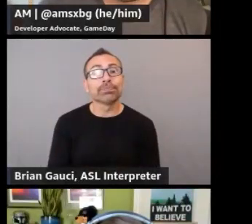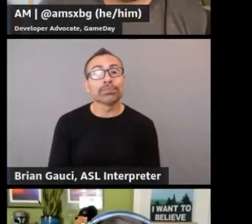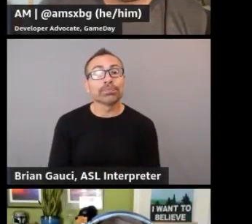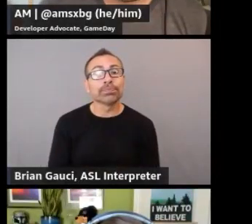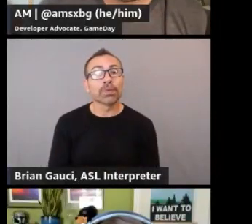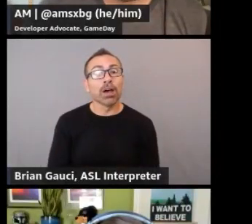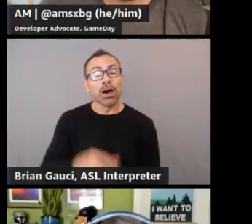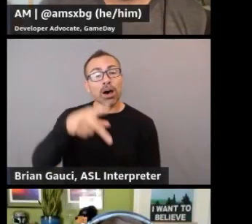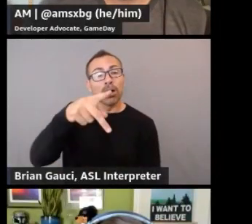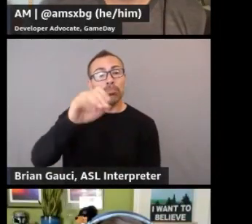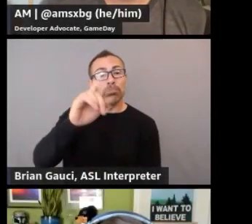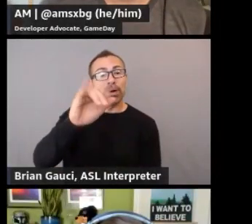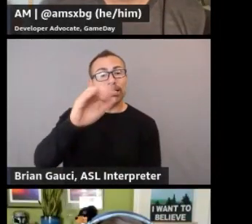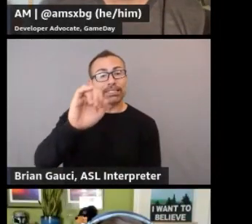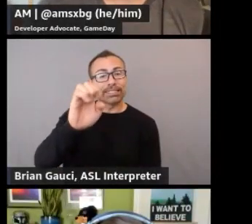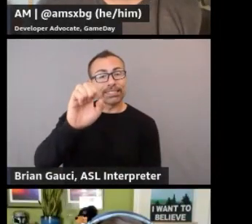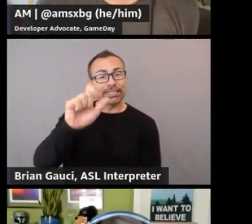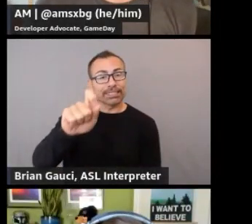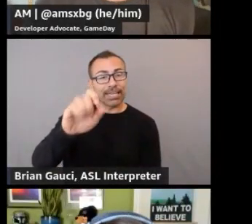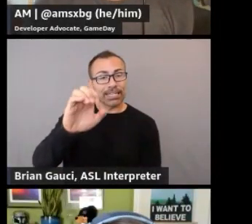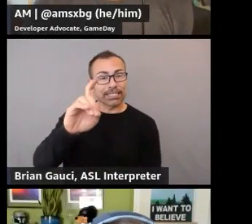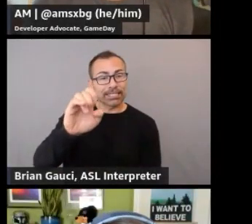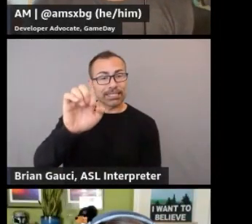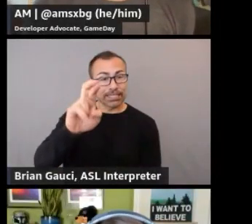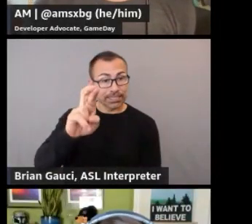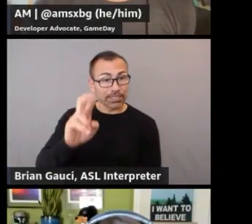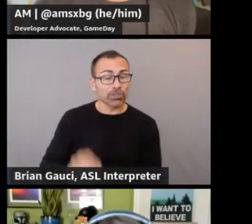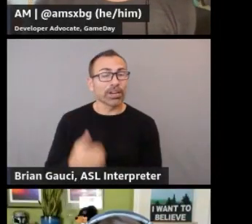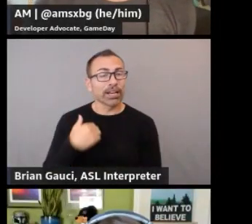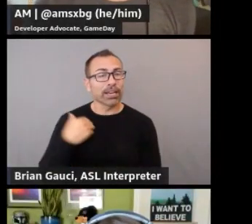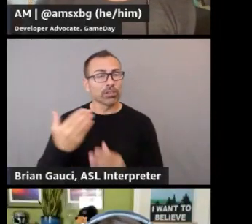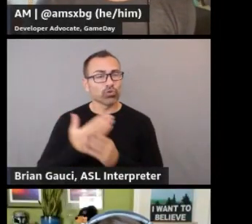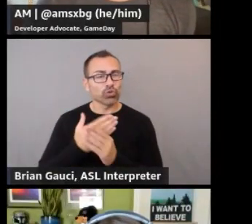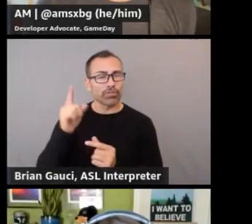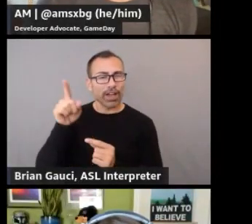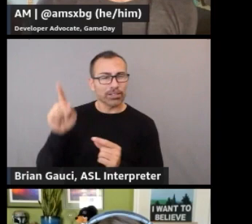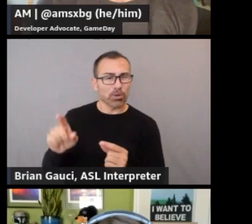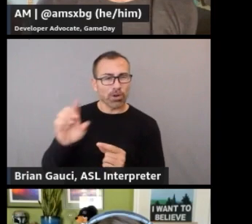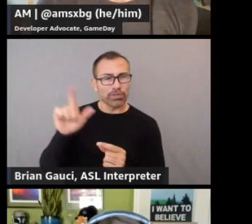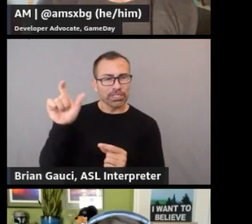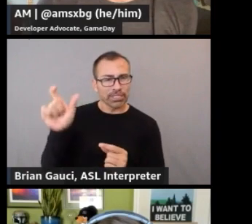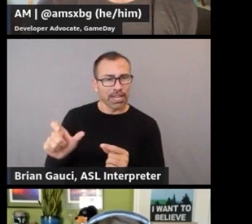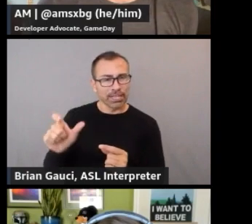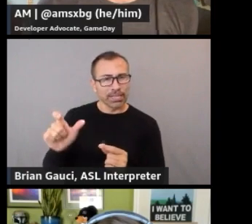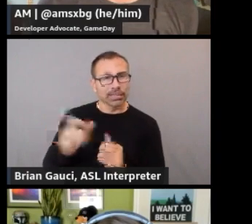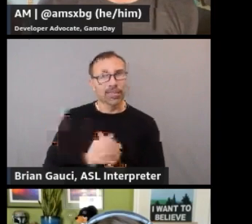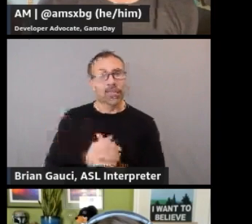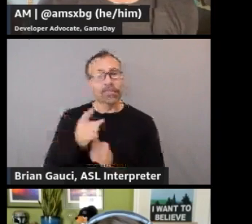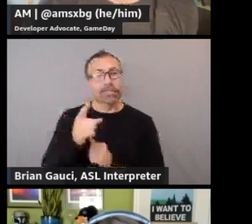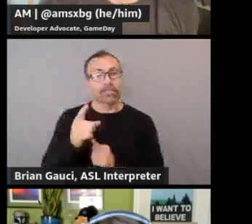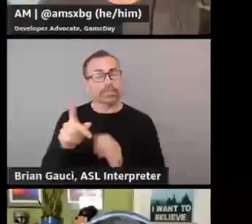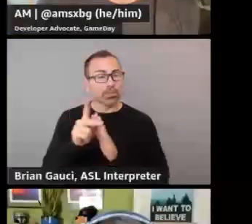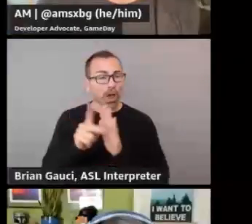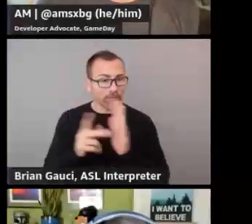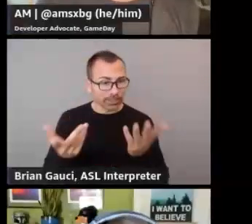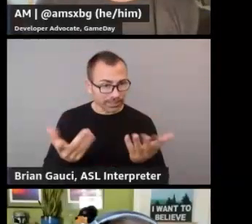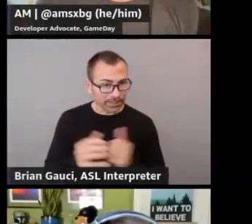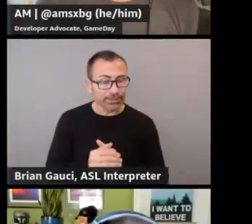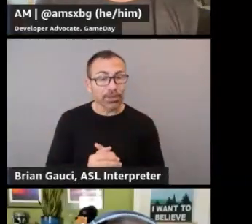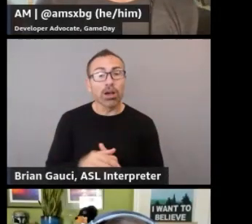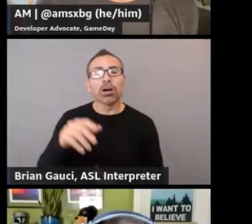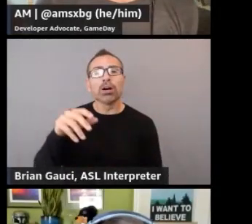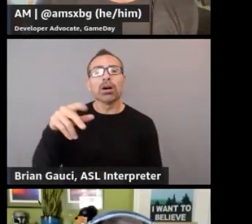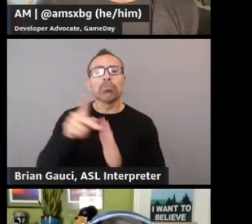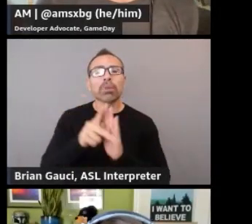contains those files that are policies that we saw that were off to the side in the diagram there. And this is policy 0. And policy 0